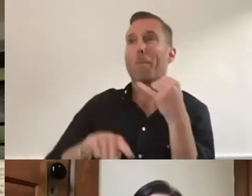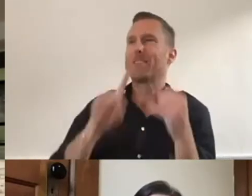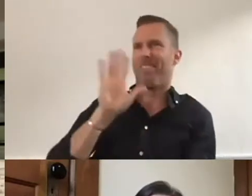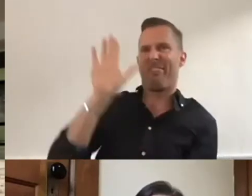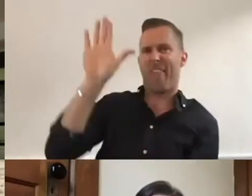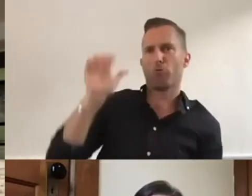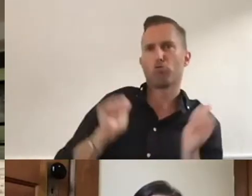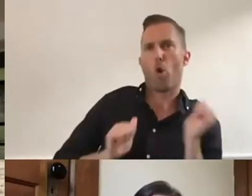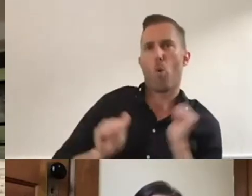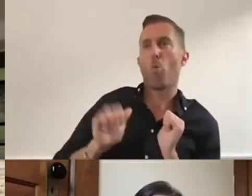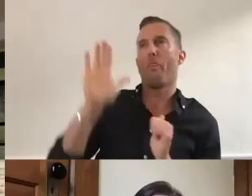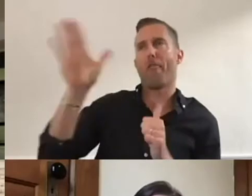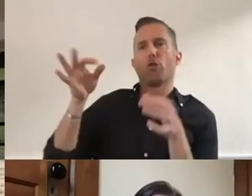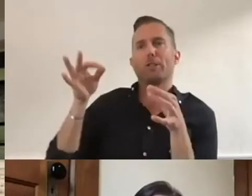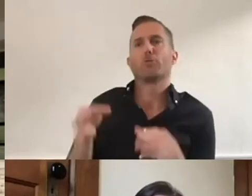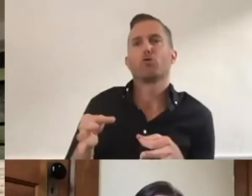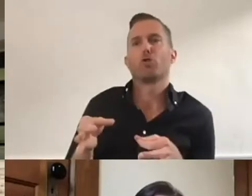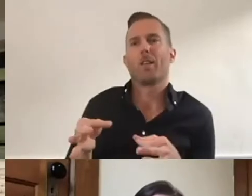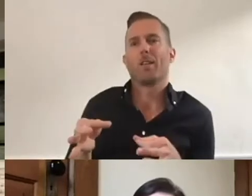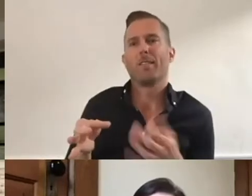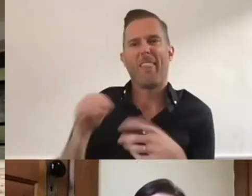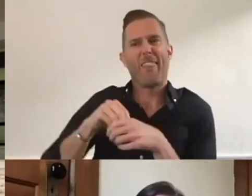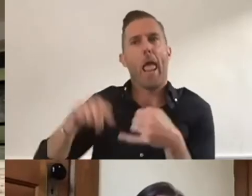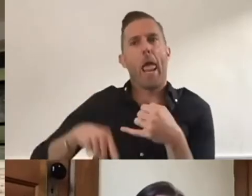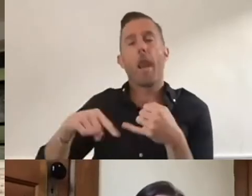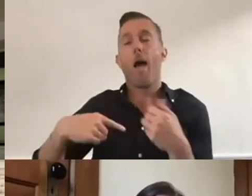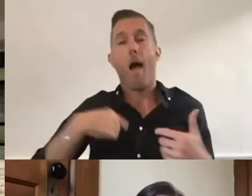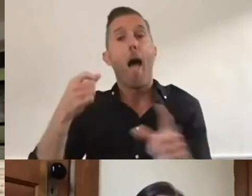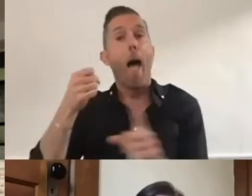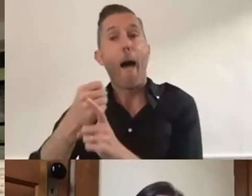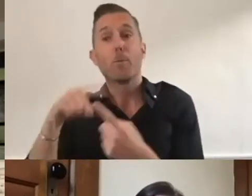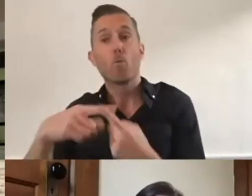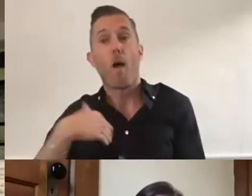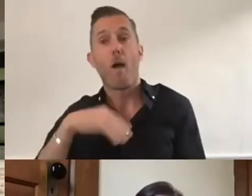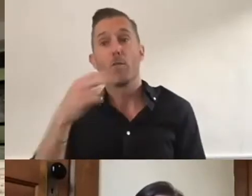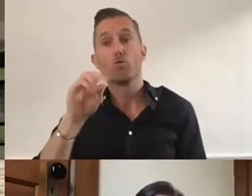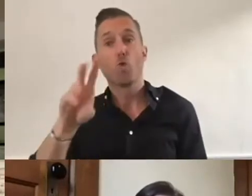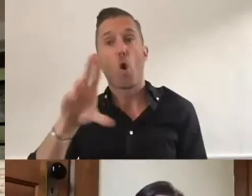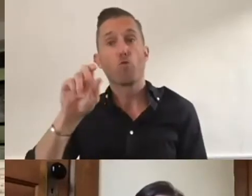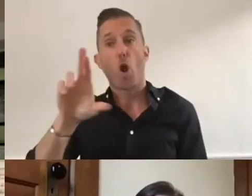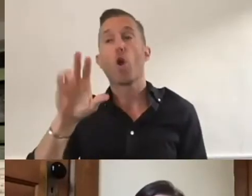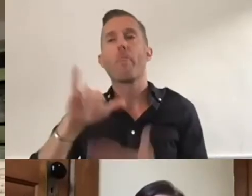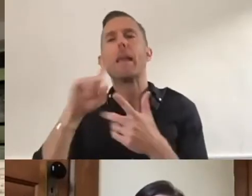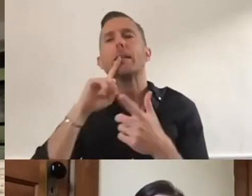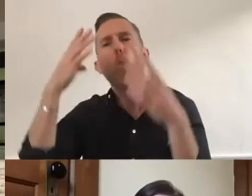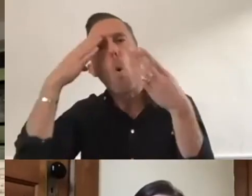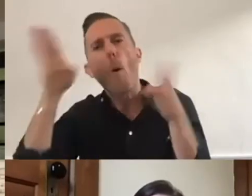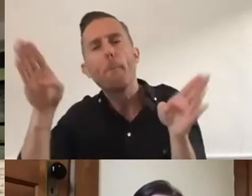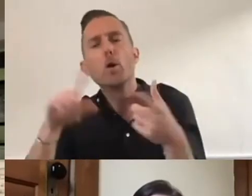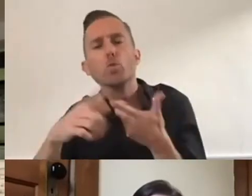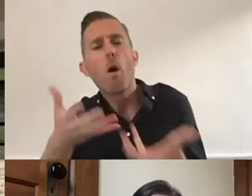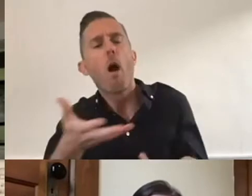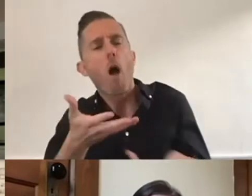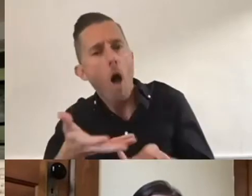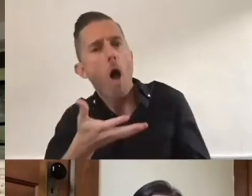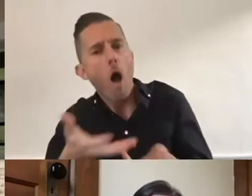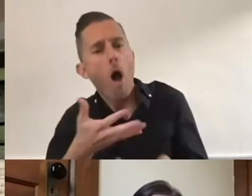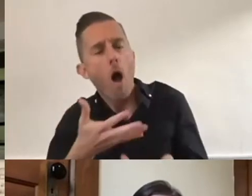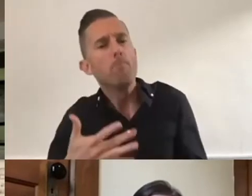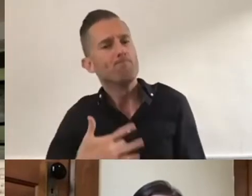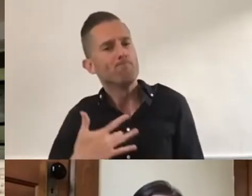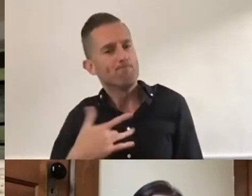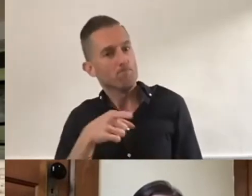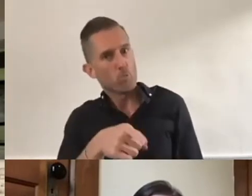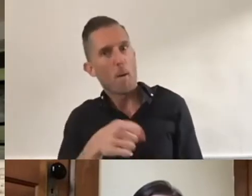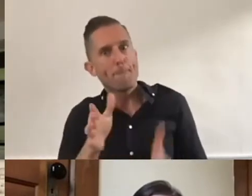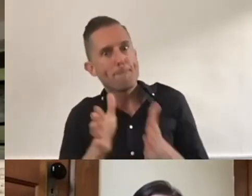their decision. And I happen to have a showrunner who's very open to telling stories when he senses a writer's very passionate about it